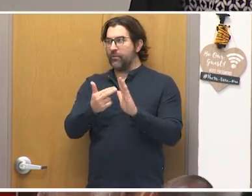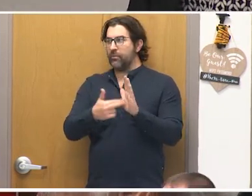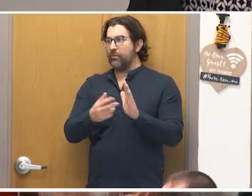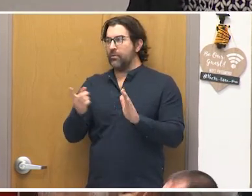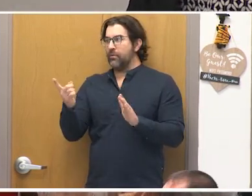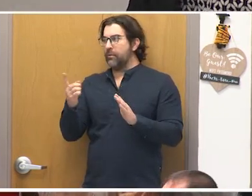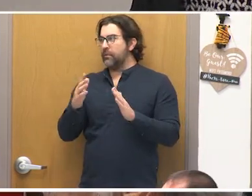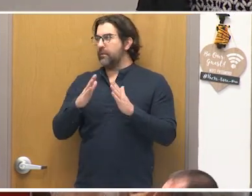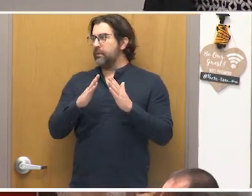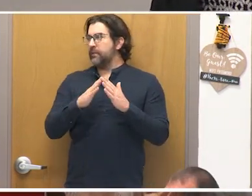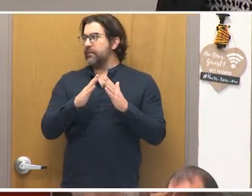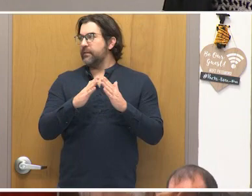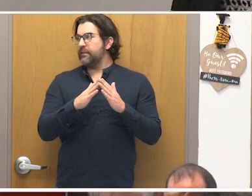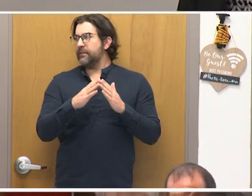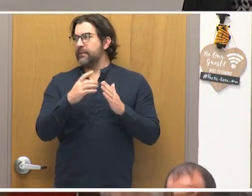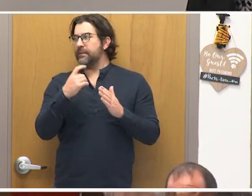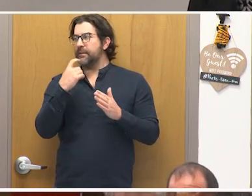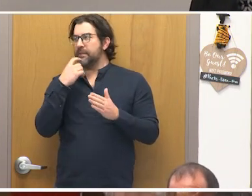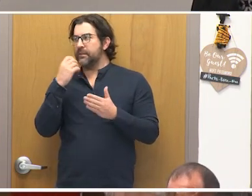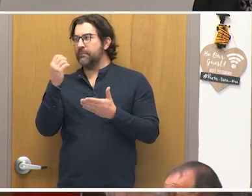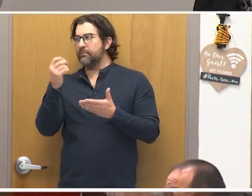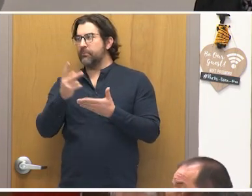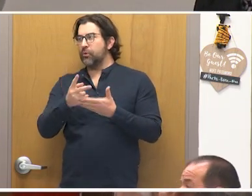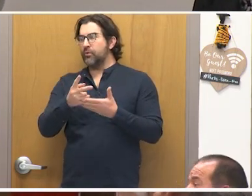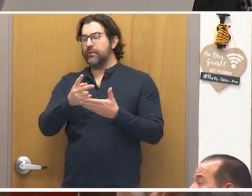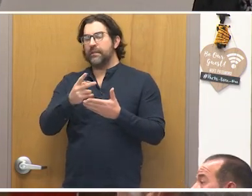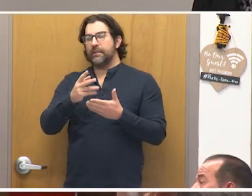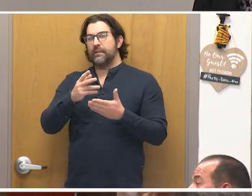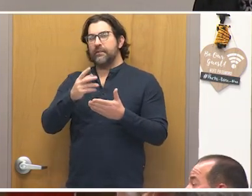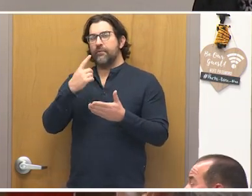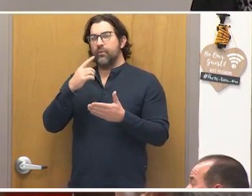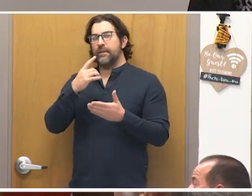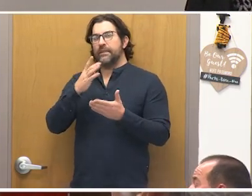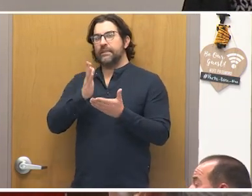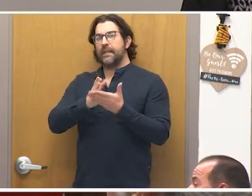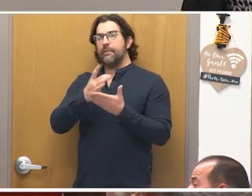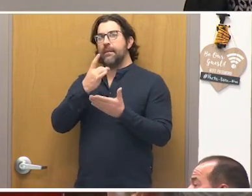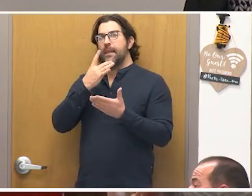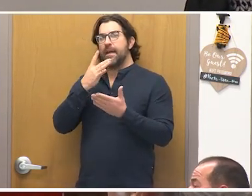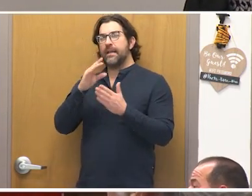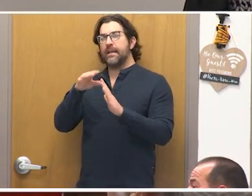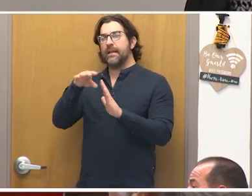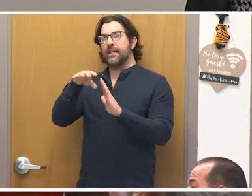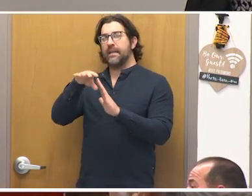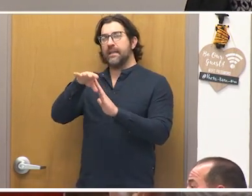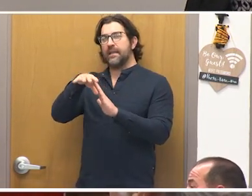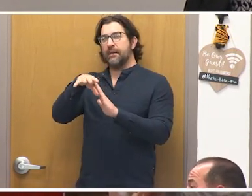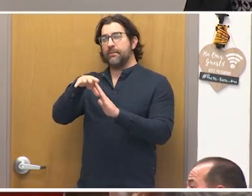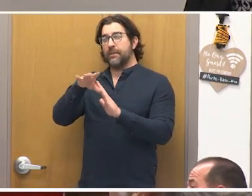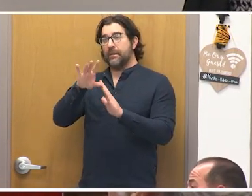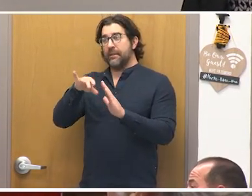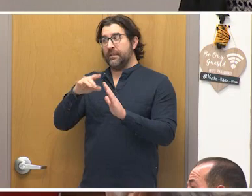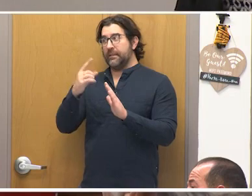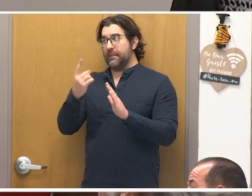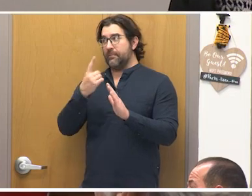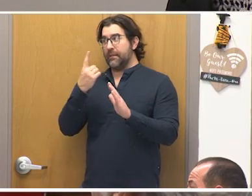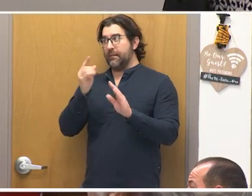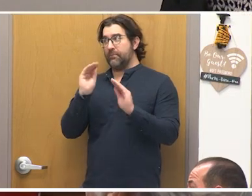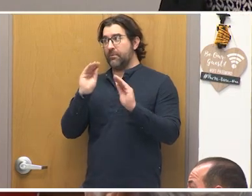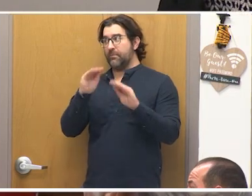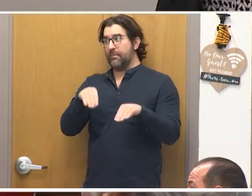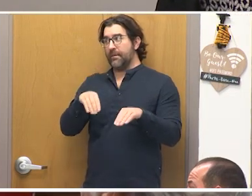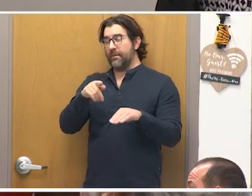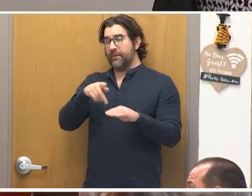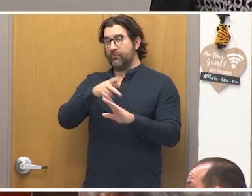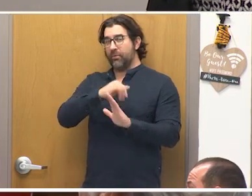get approved to put in stop lights. Would that be something that would be considered to implement the project on